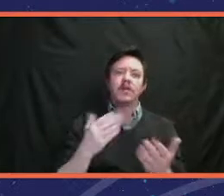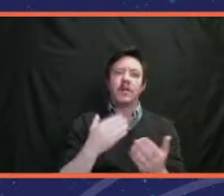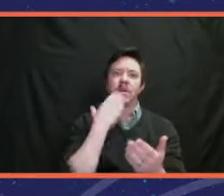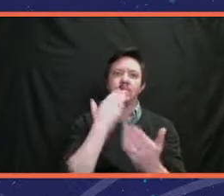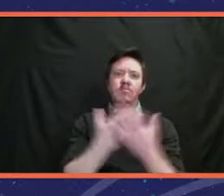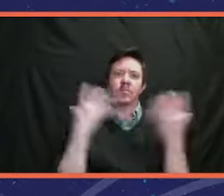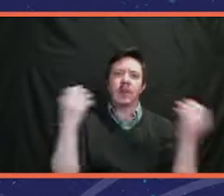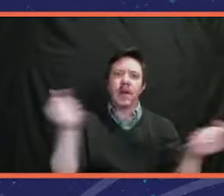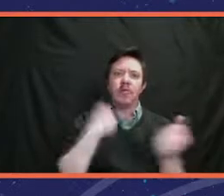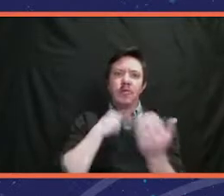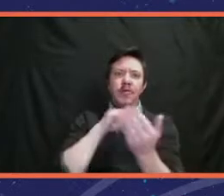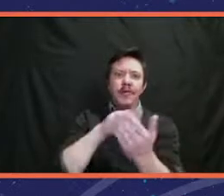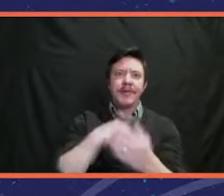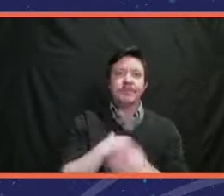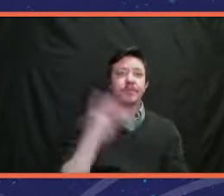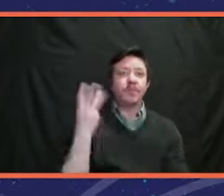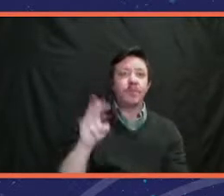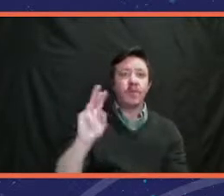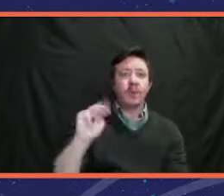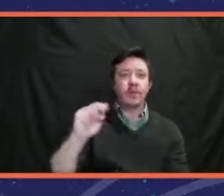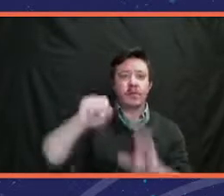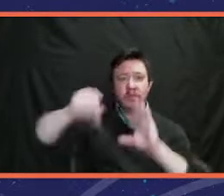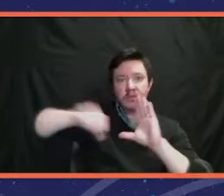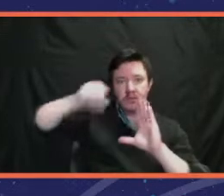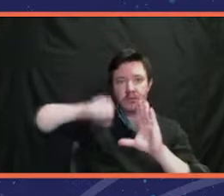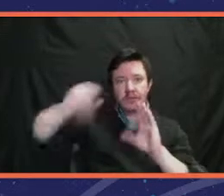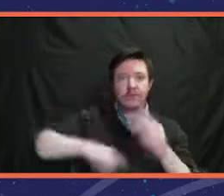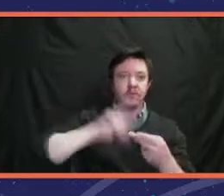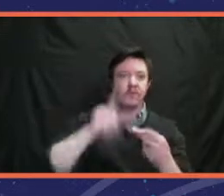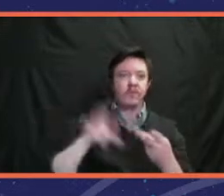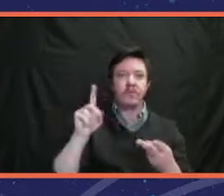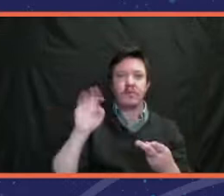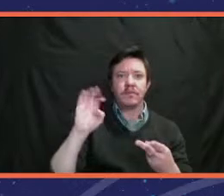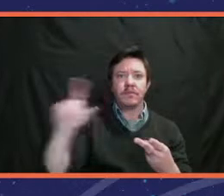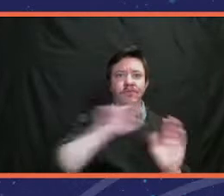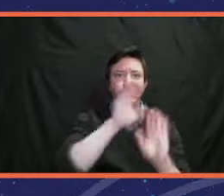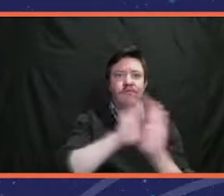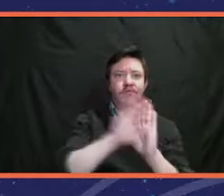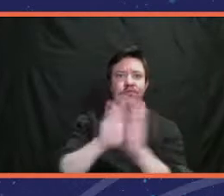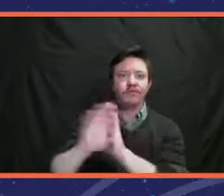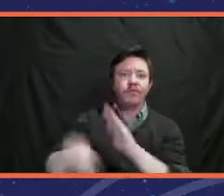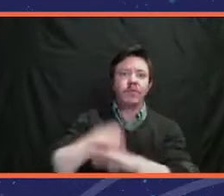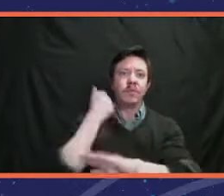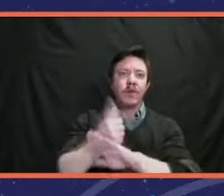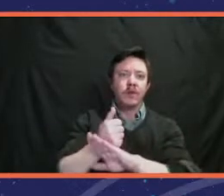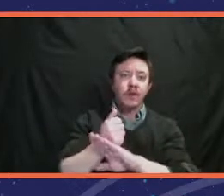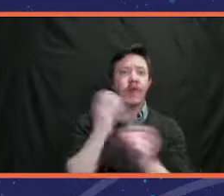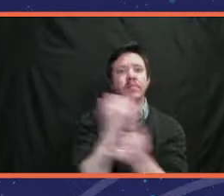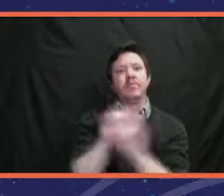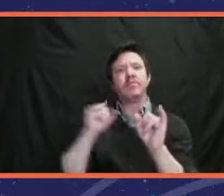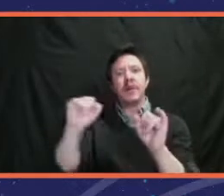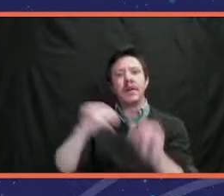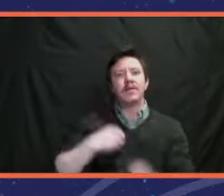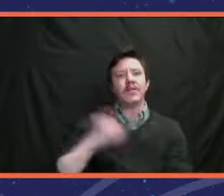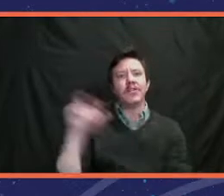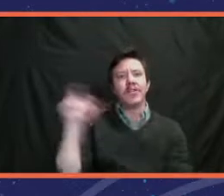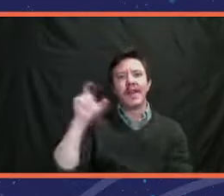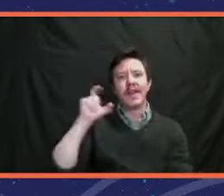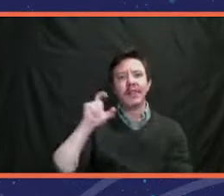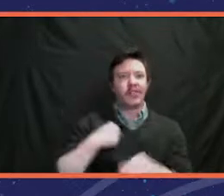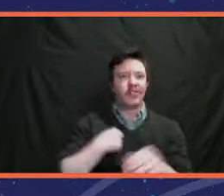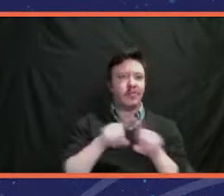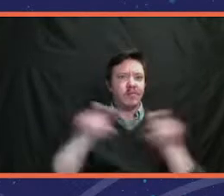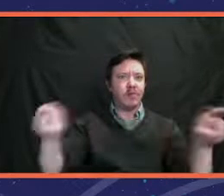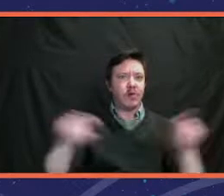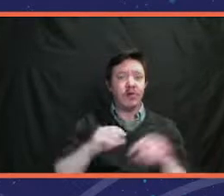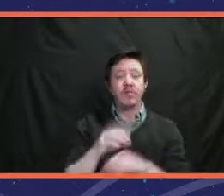used 16 millimeter film and digital portraits to create individual Instagram posts for the creatives that we worked with. And then we also created a